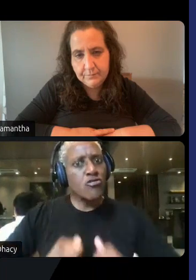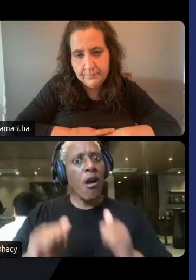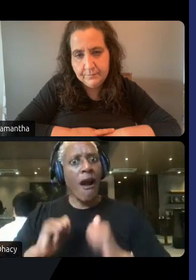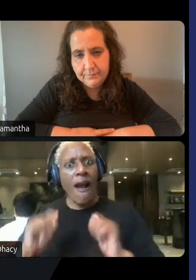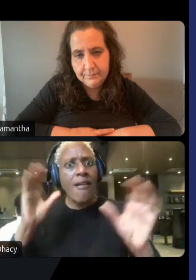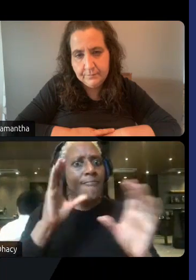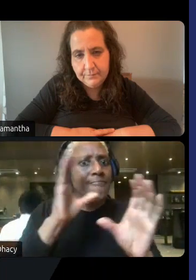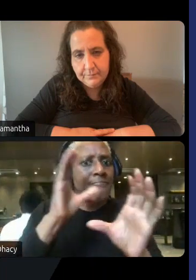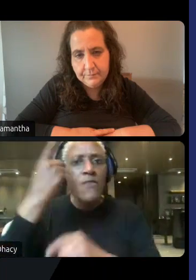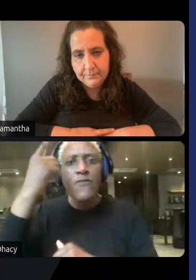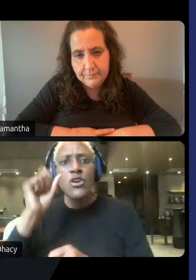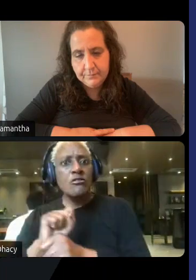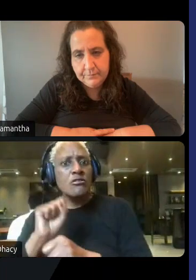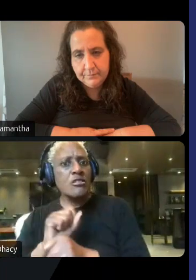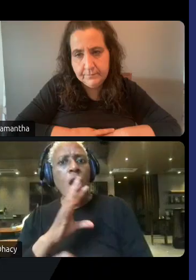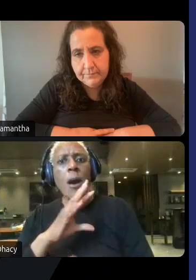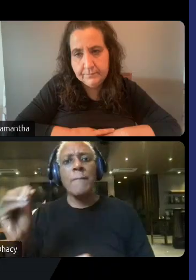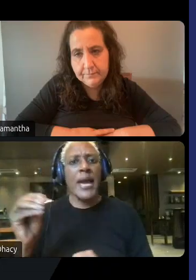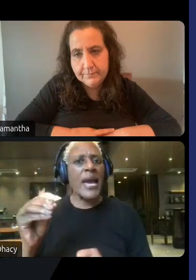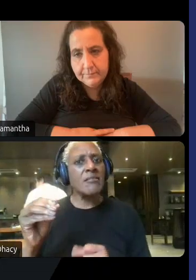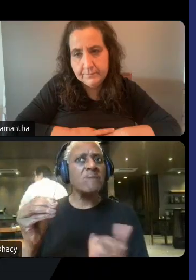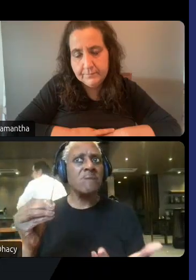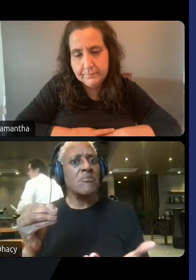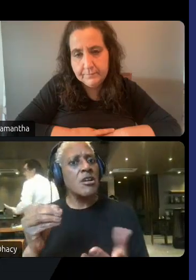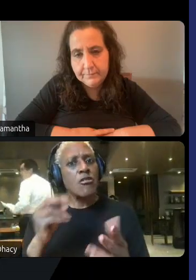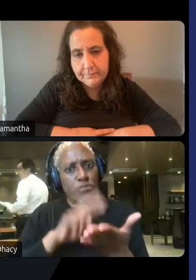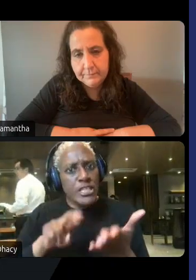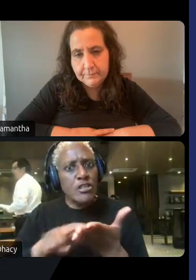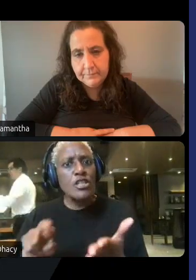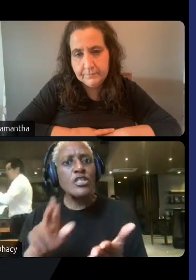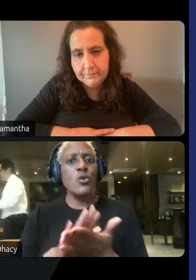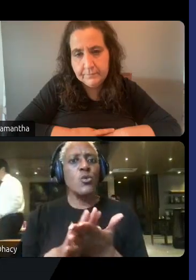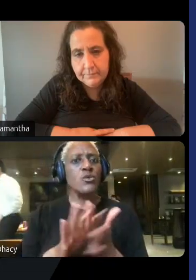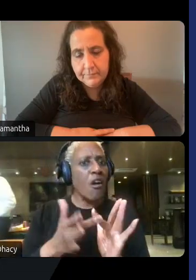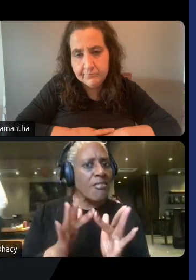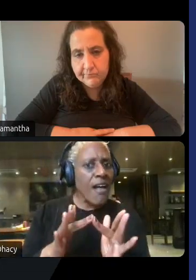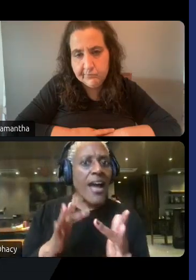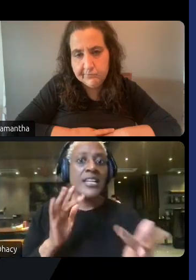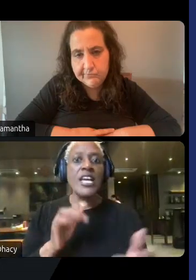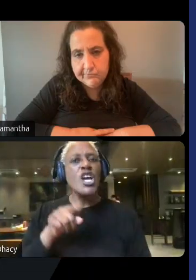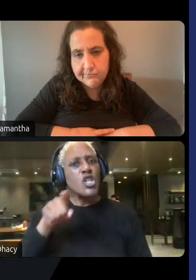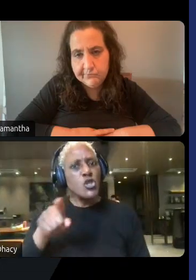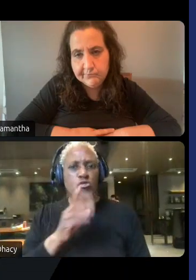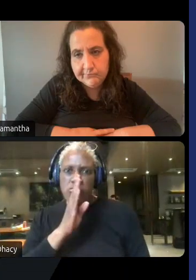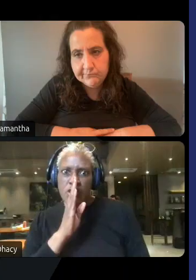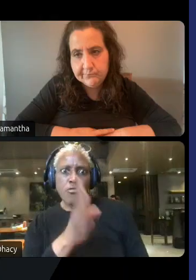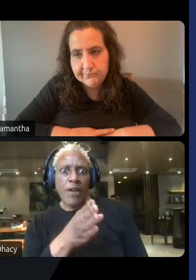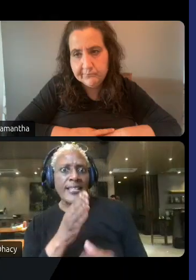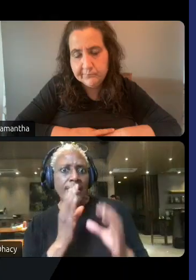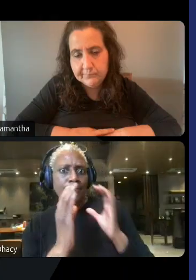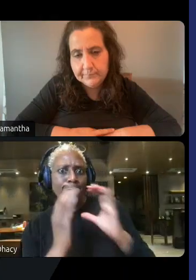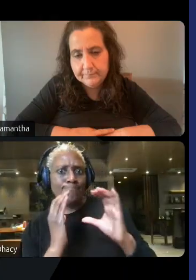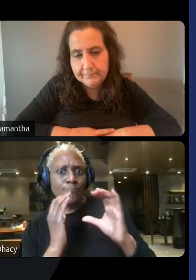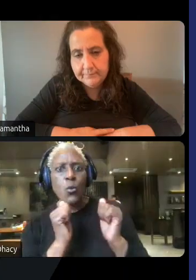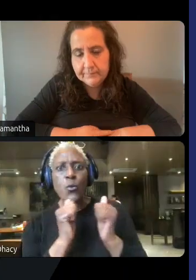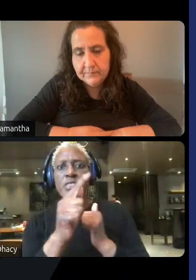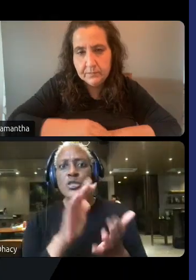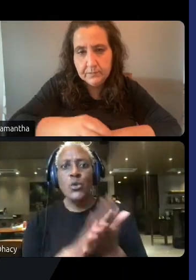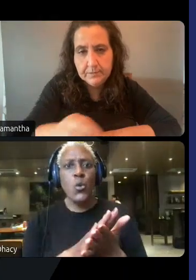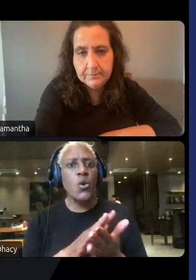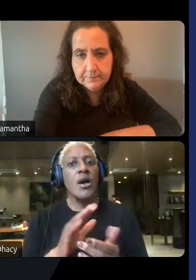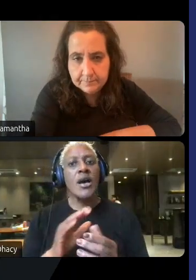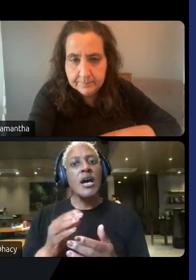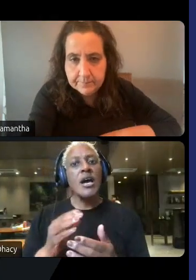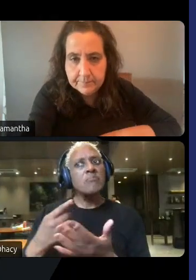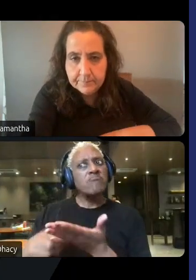ways. Research schools online. Reach out to schools directly. Talk to the faculty at your